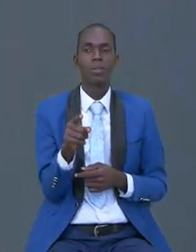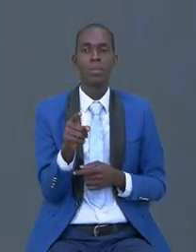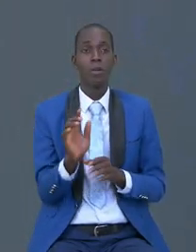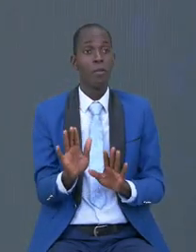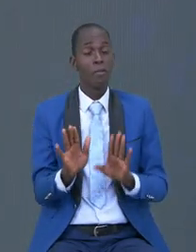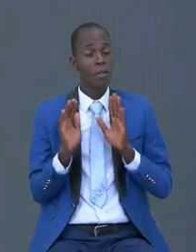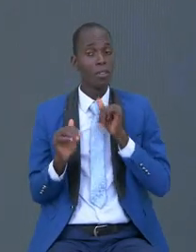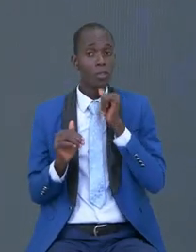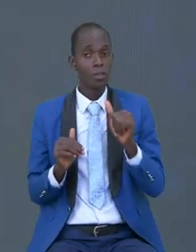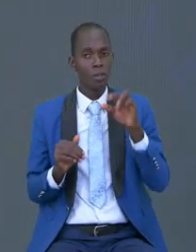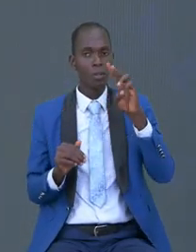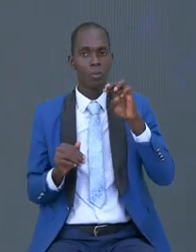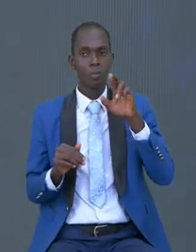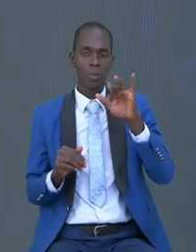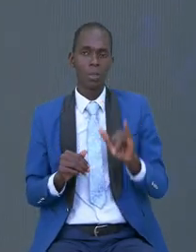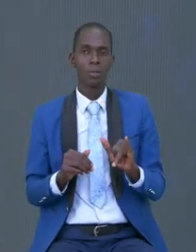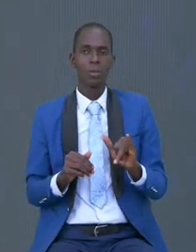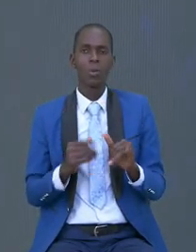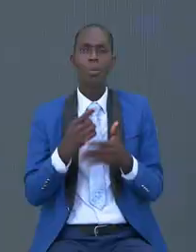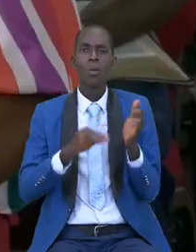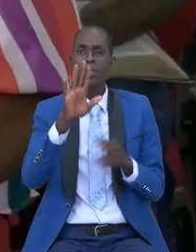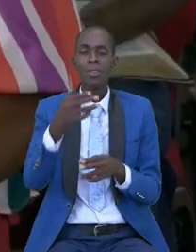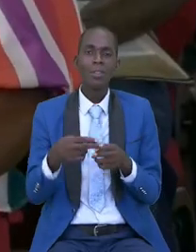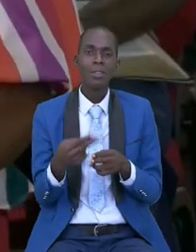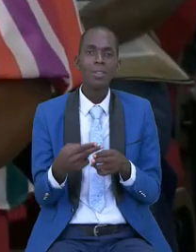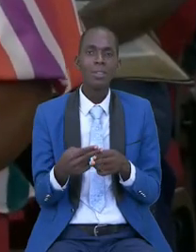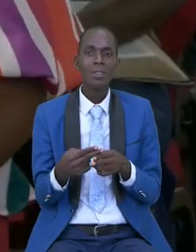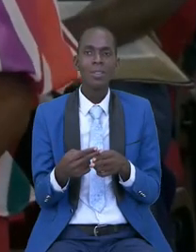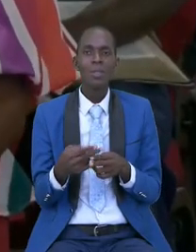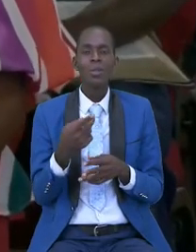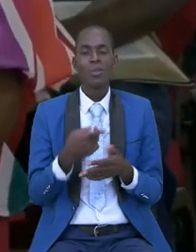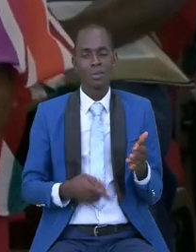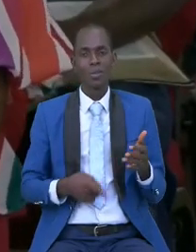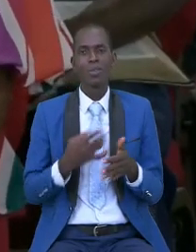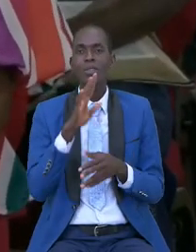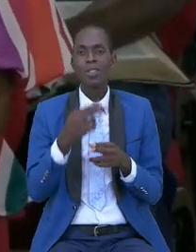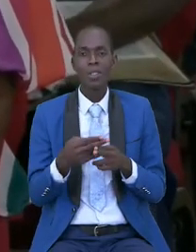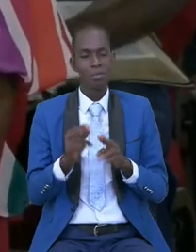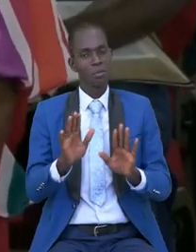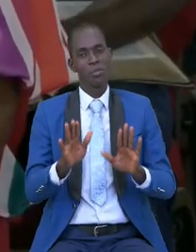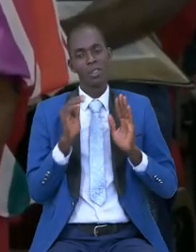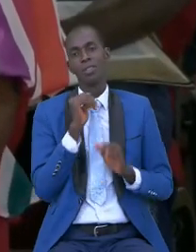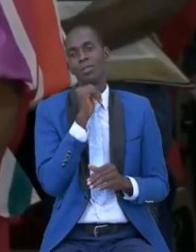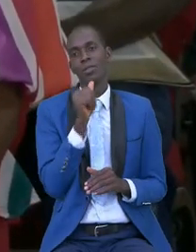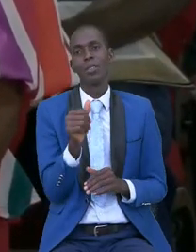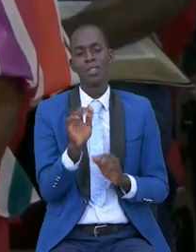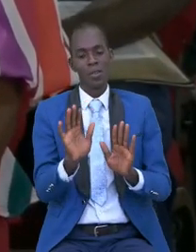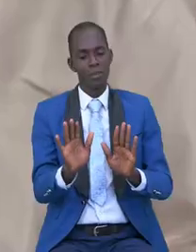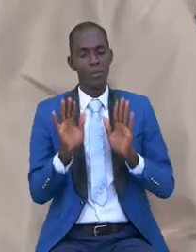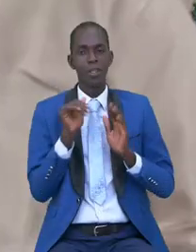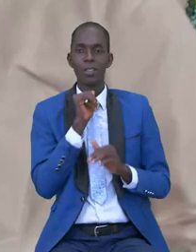fear not, Mary. What's your name? Fear not. Fear